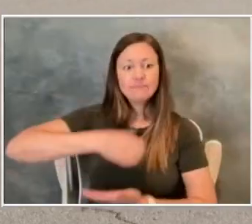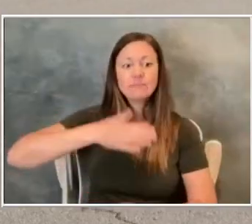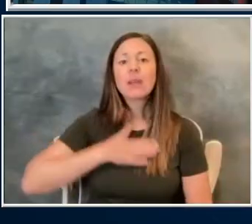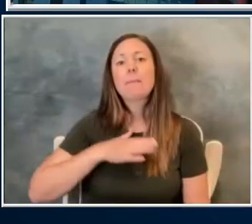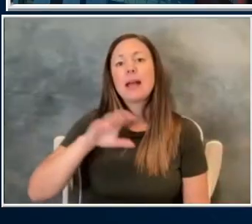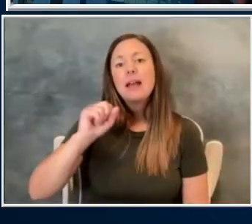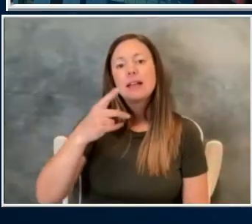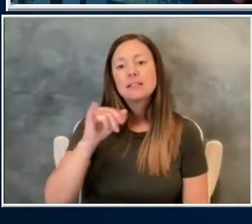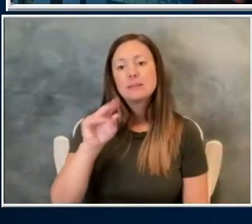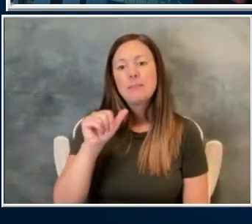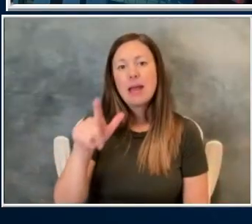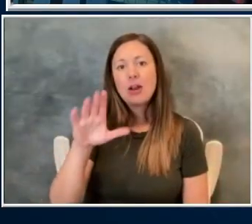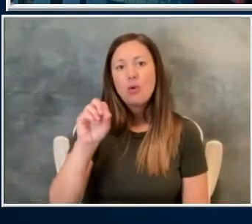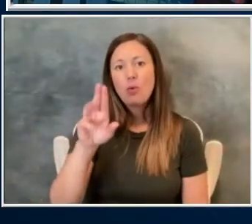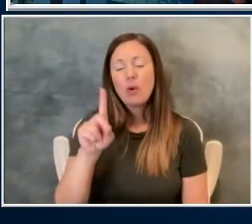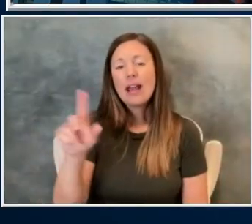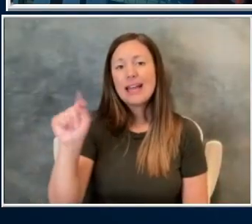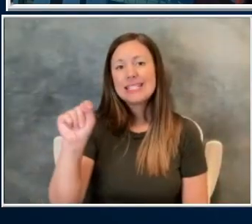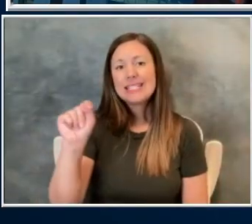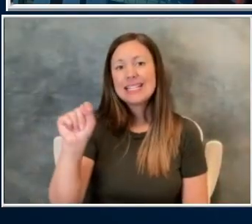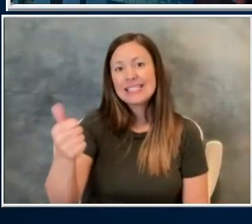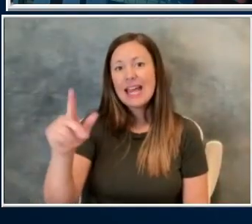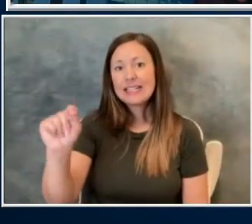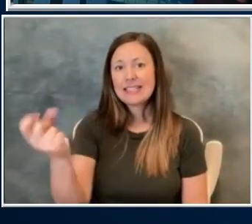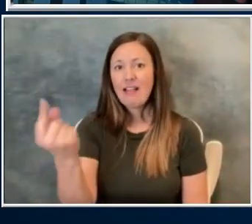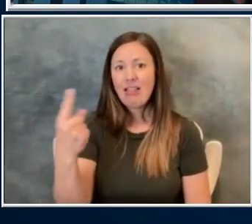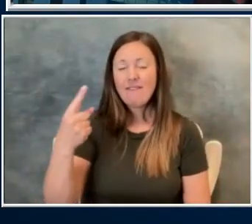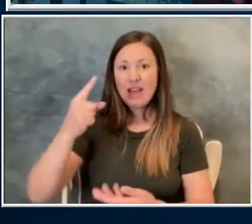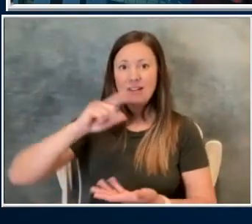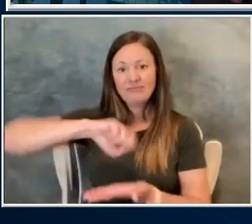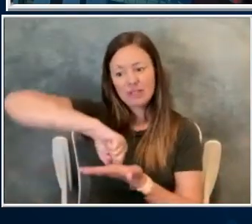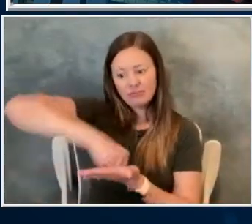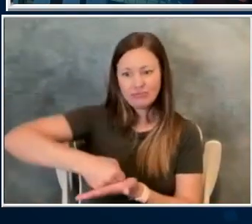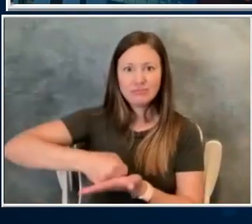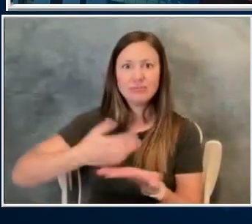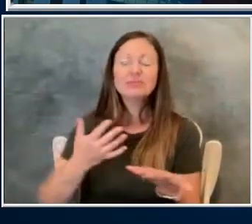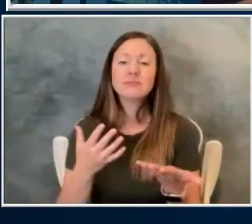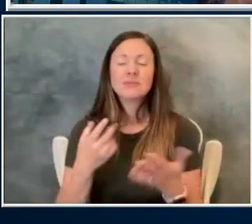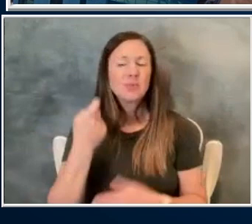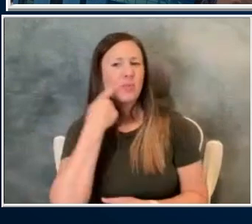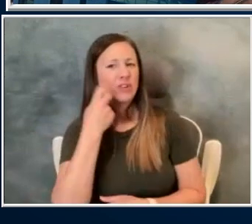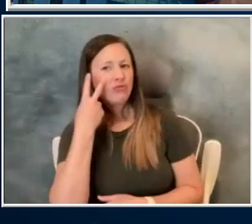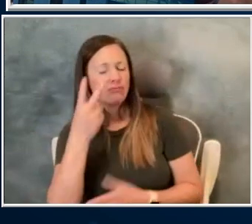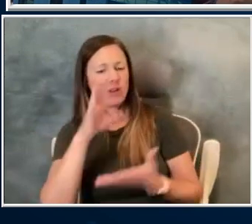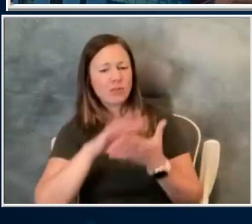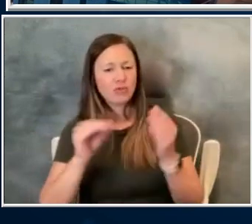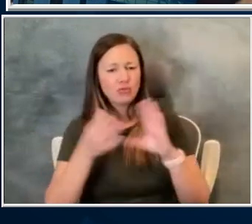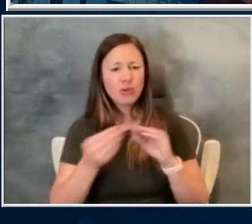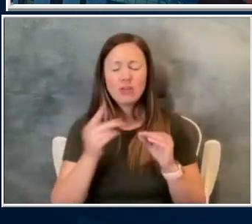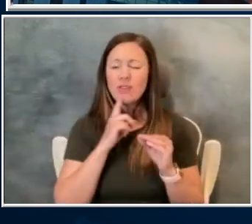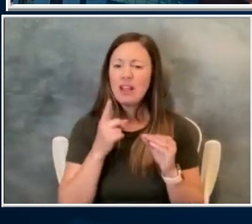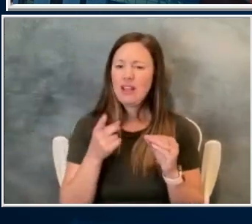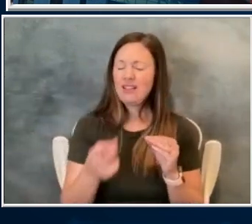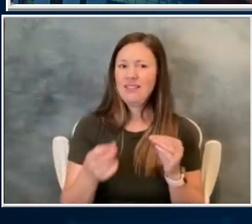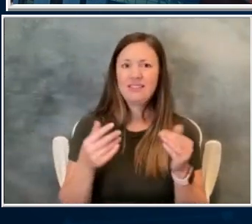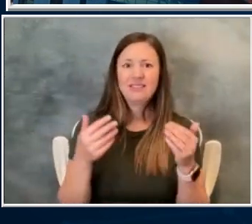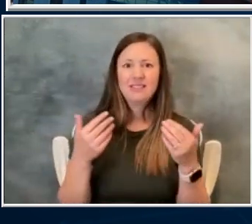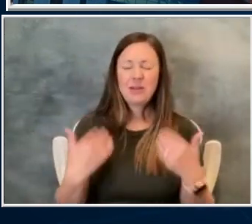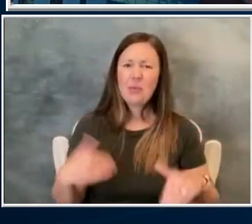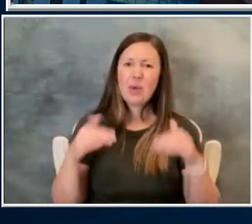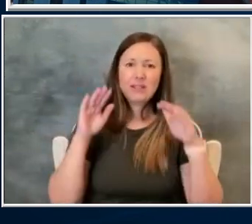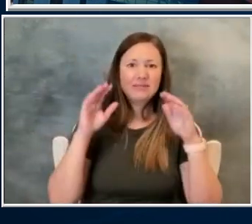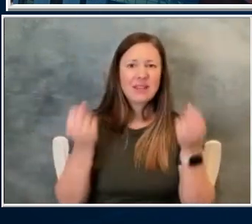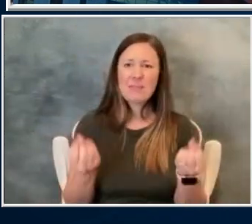T11. So we saw in the story that we just saw that you're doing so many amazing, awesome things